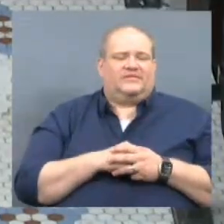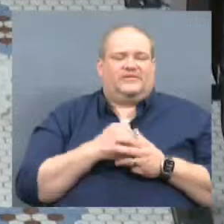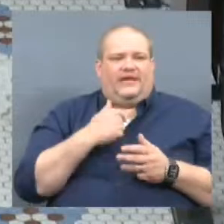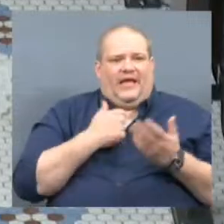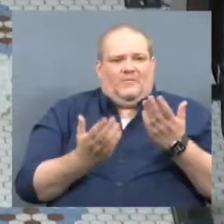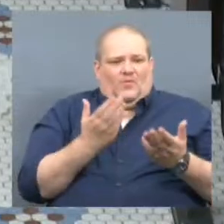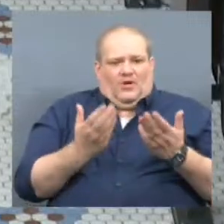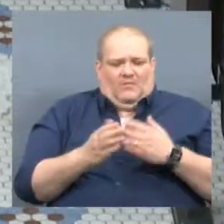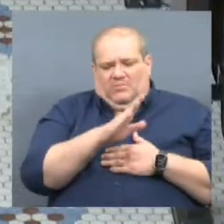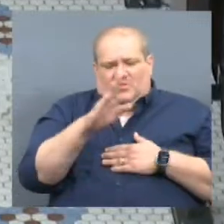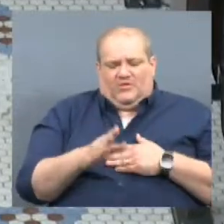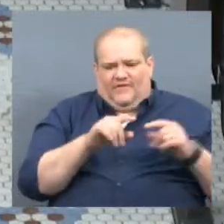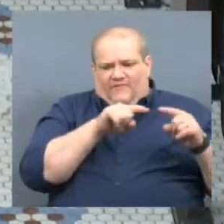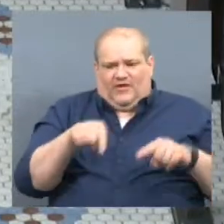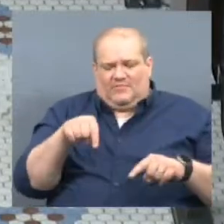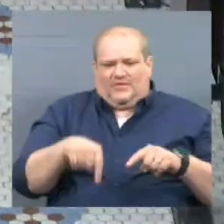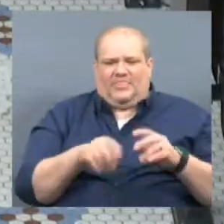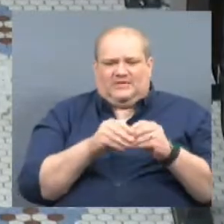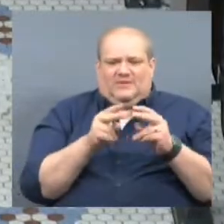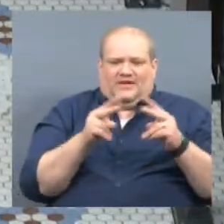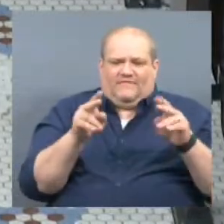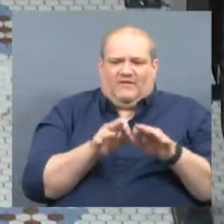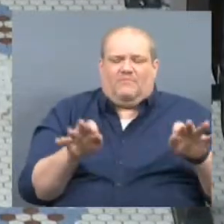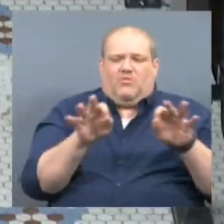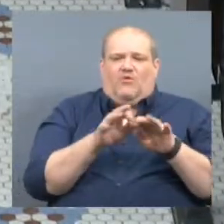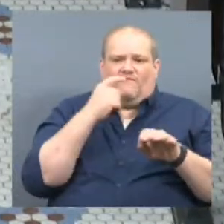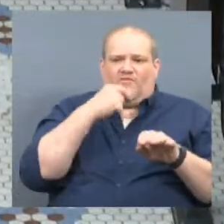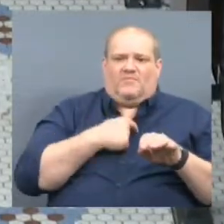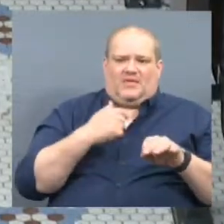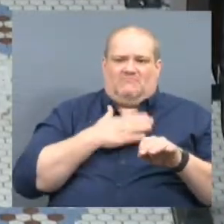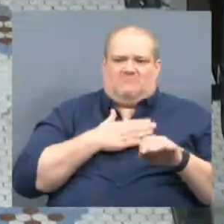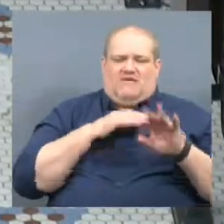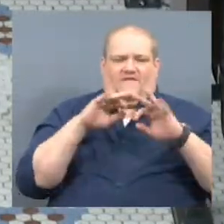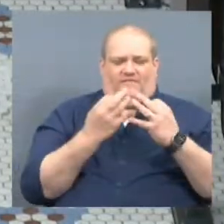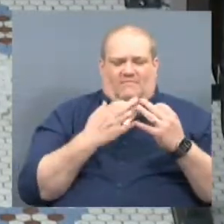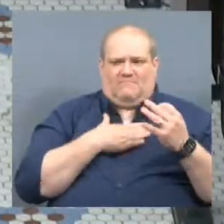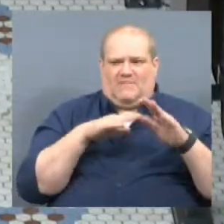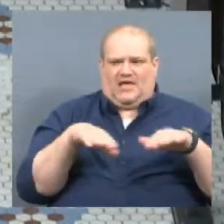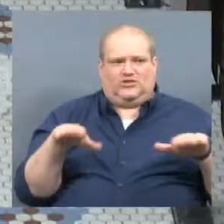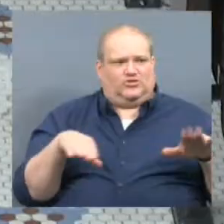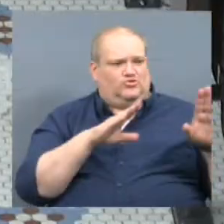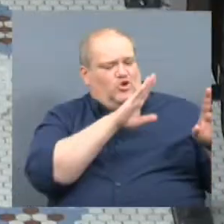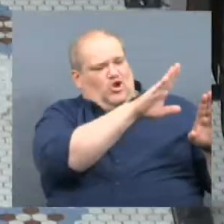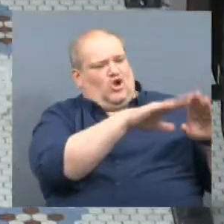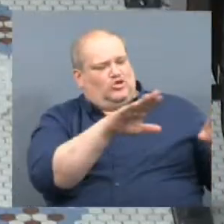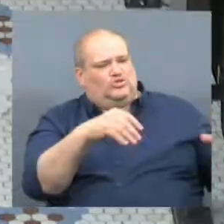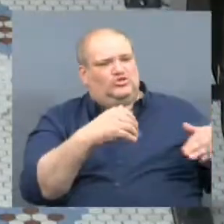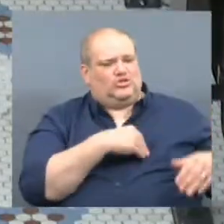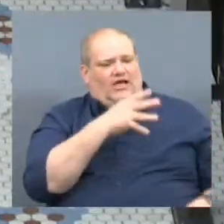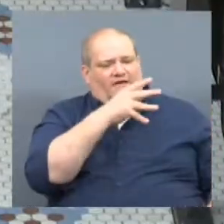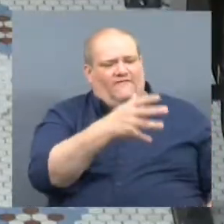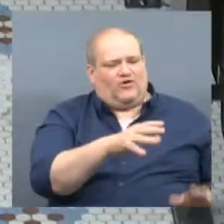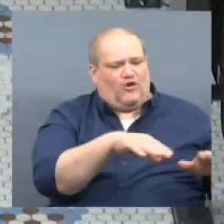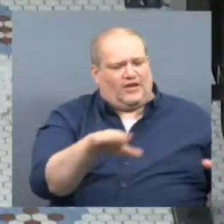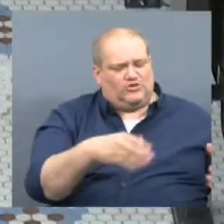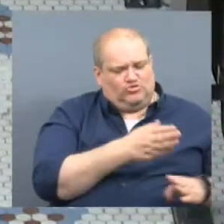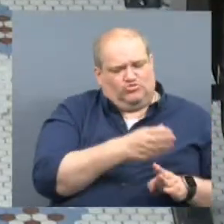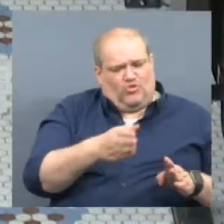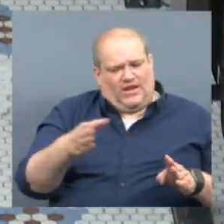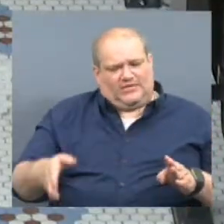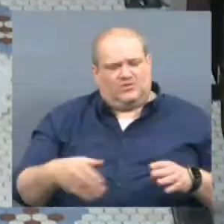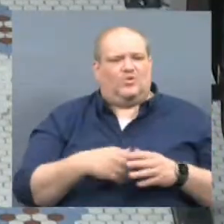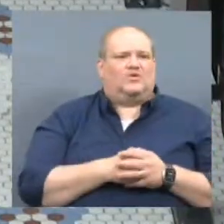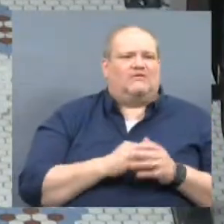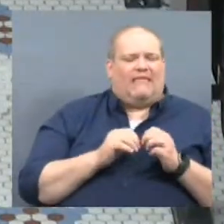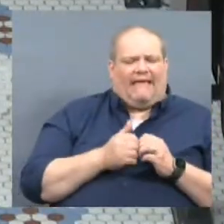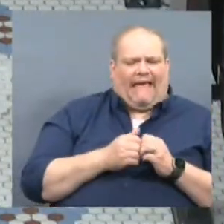probably would have never came to this meeting, but this is very important to me and my family, my children, her children. She got grandchildren, stay right next door.